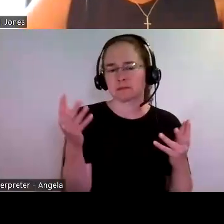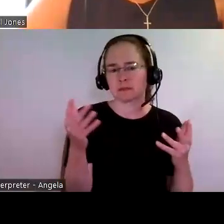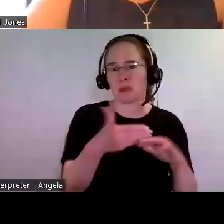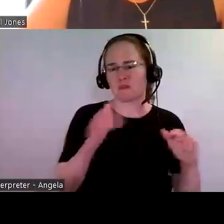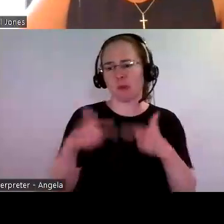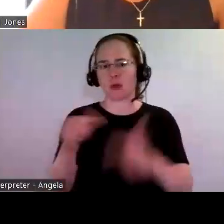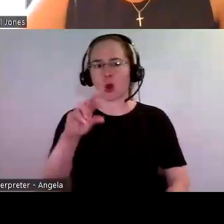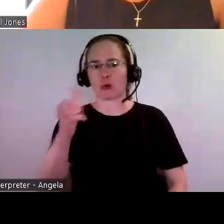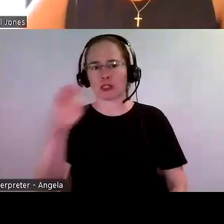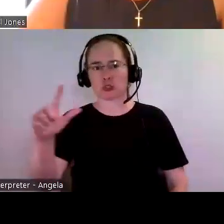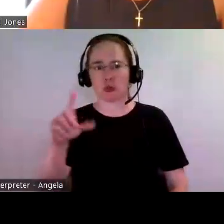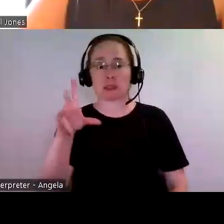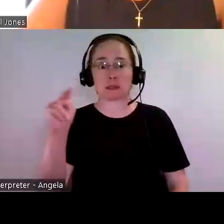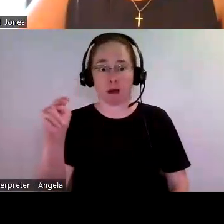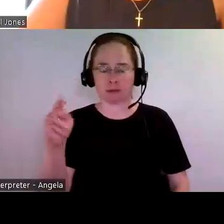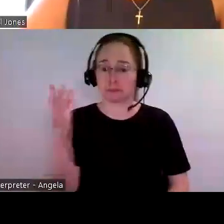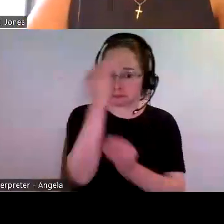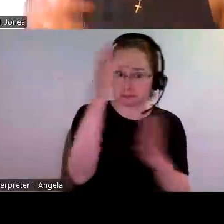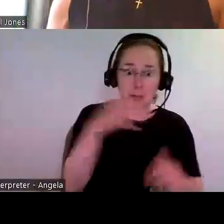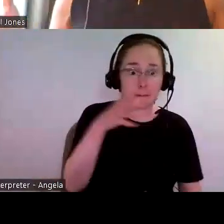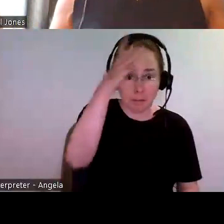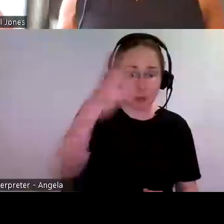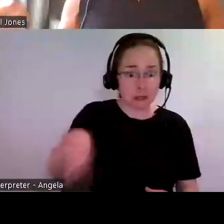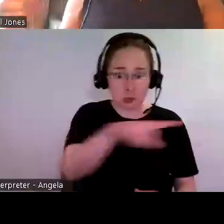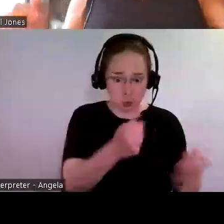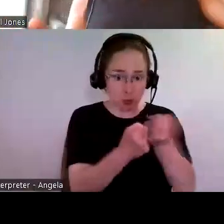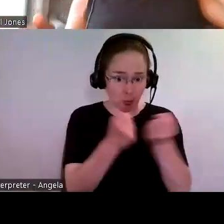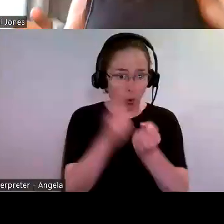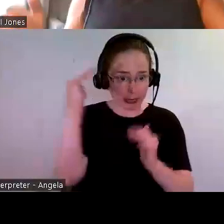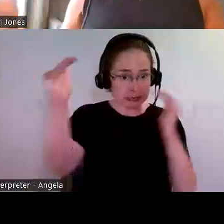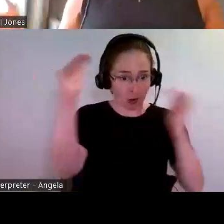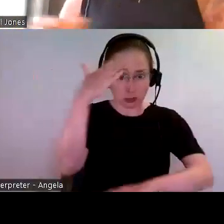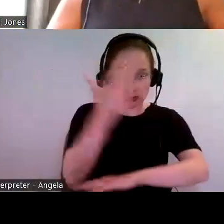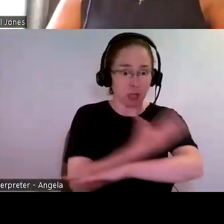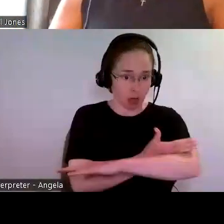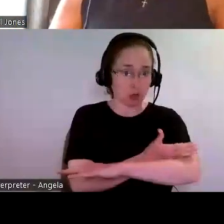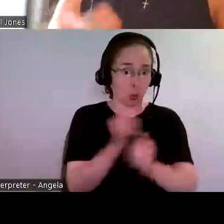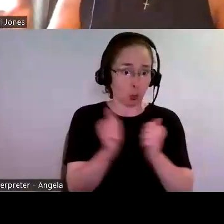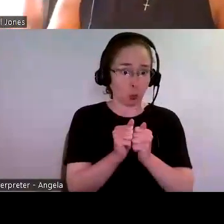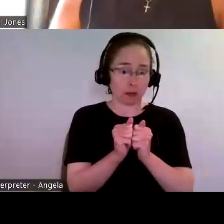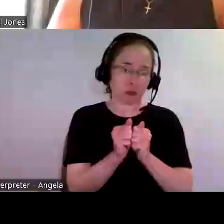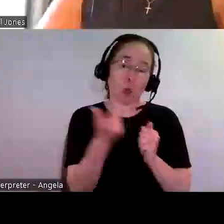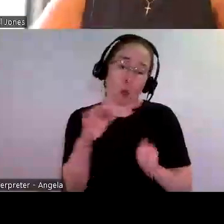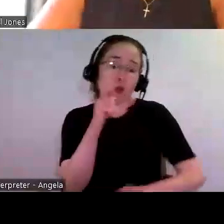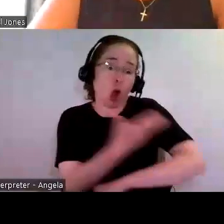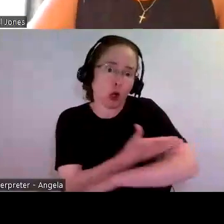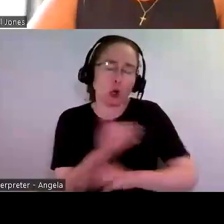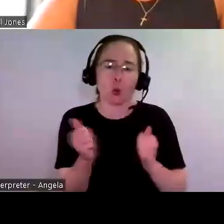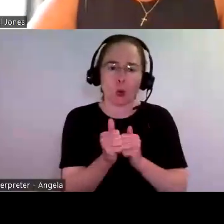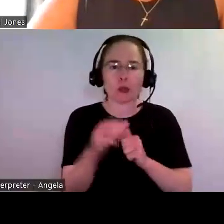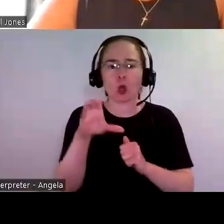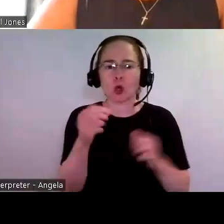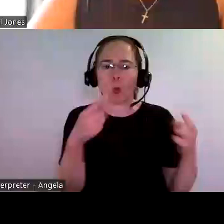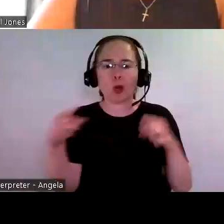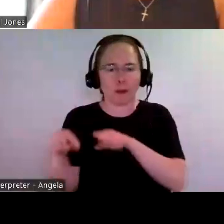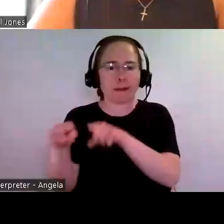parents who are out there supporting that adult son, with a or daughter with a co-occurring